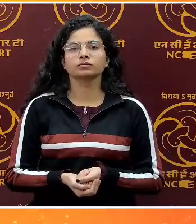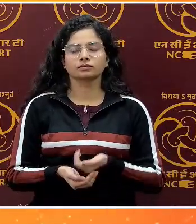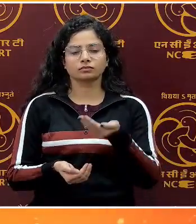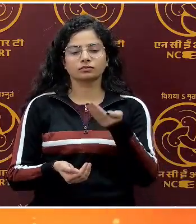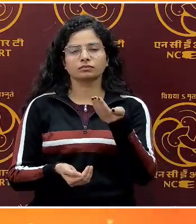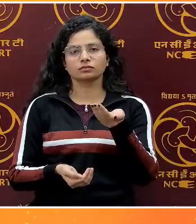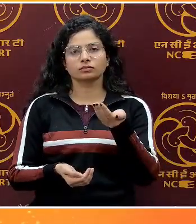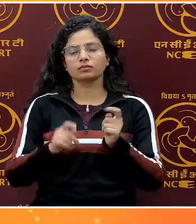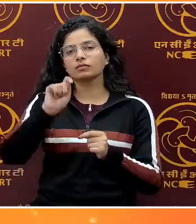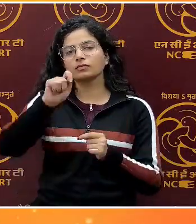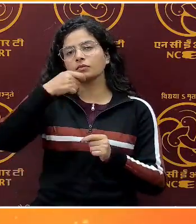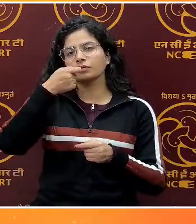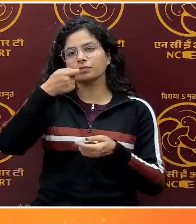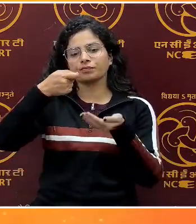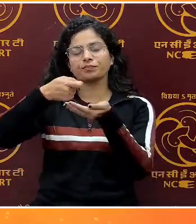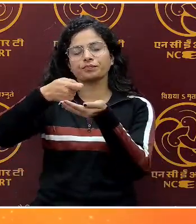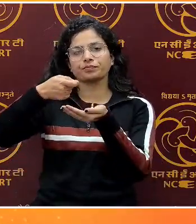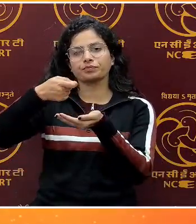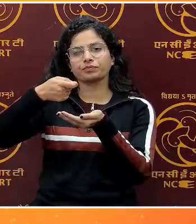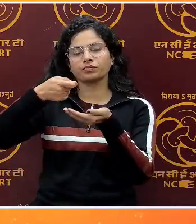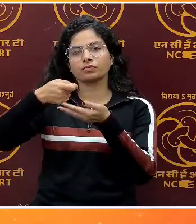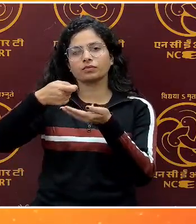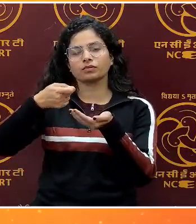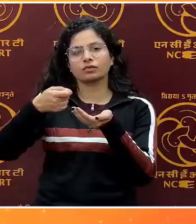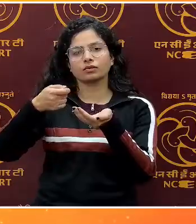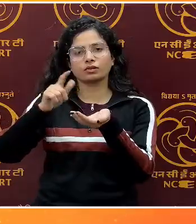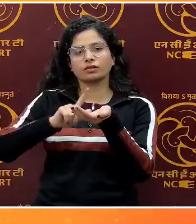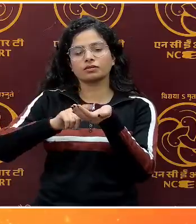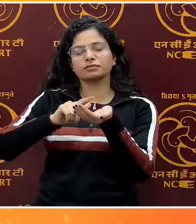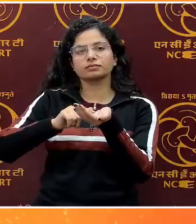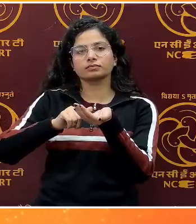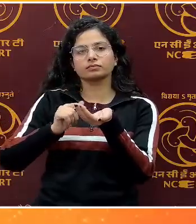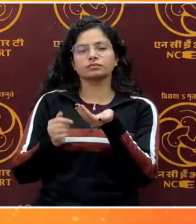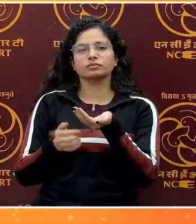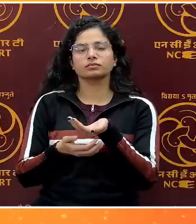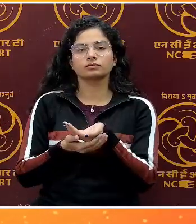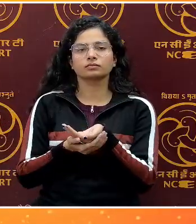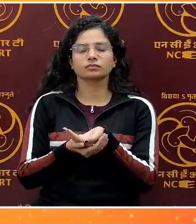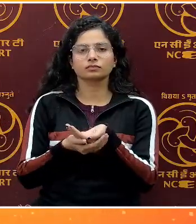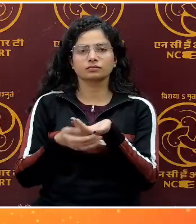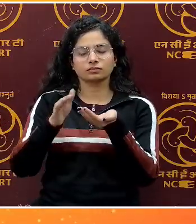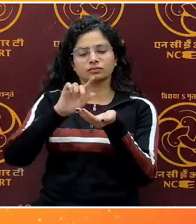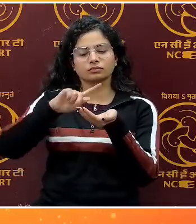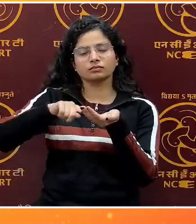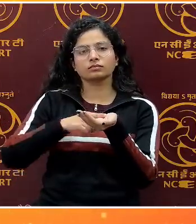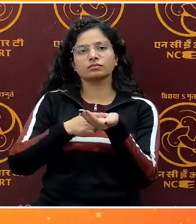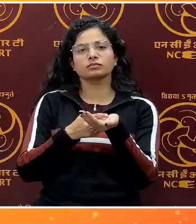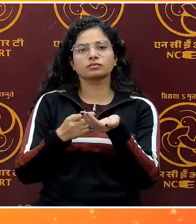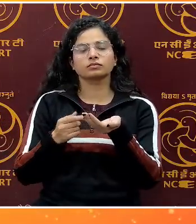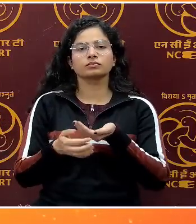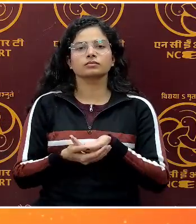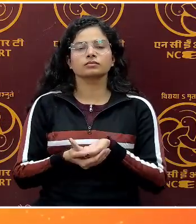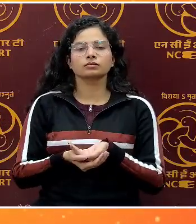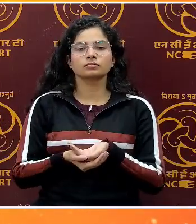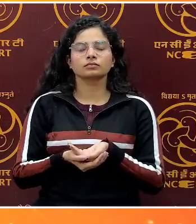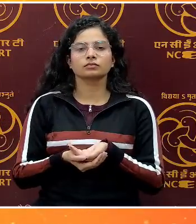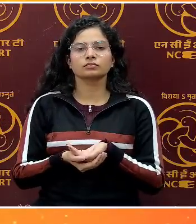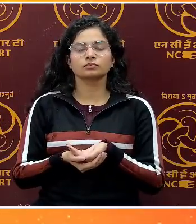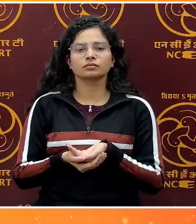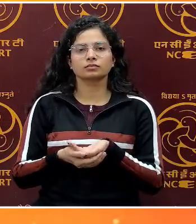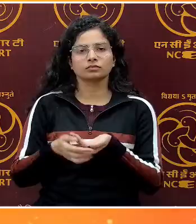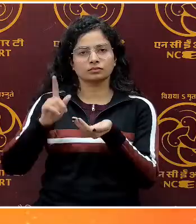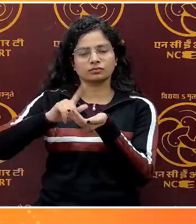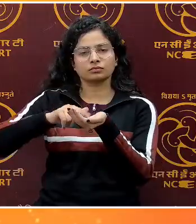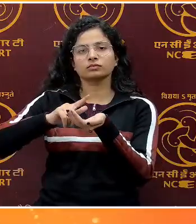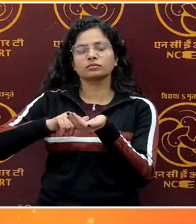out. Right? And there's a curve in the spoon. Yes. So this part, which is like the